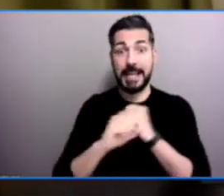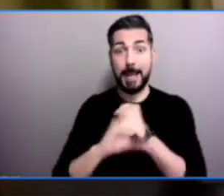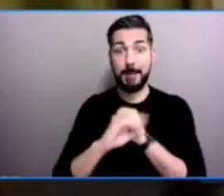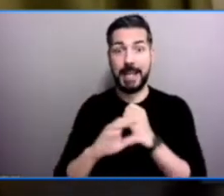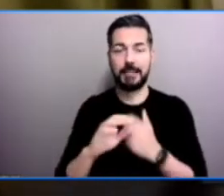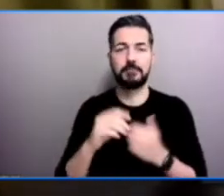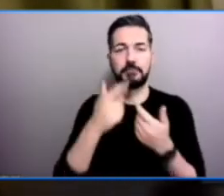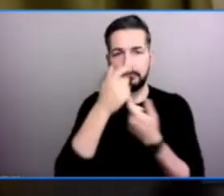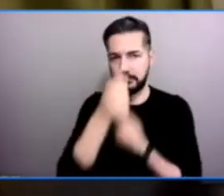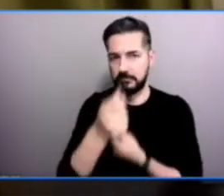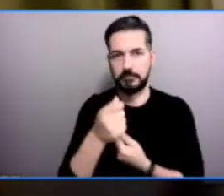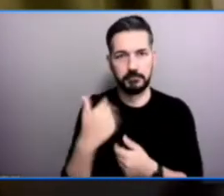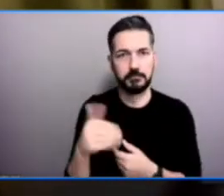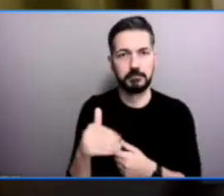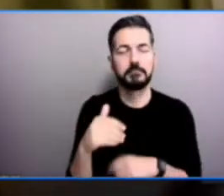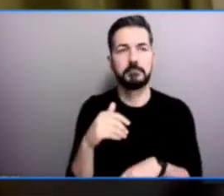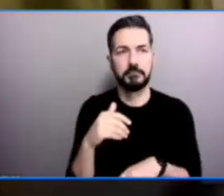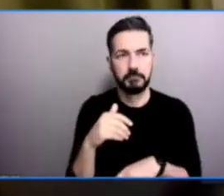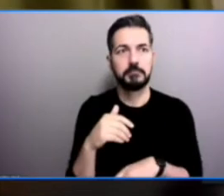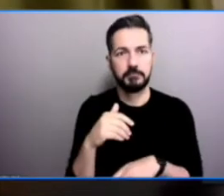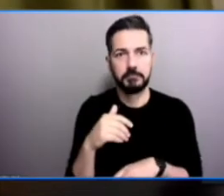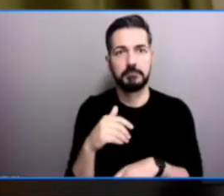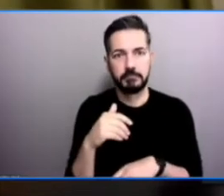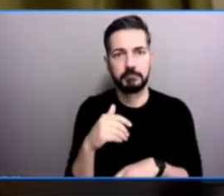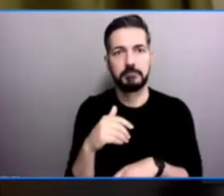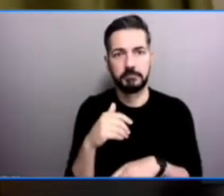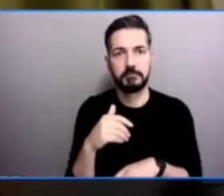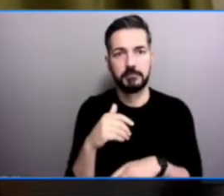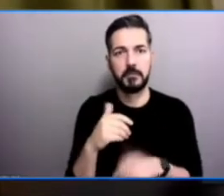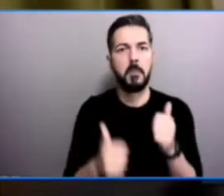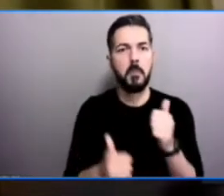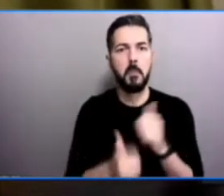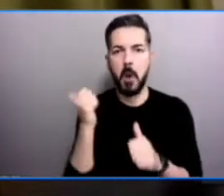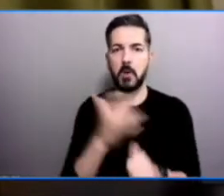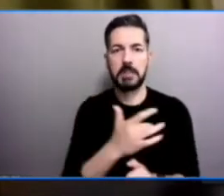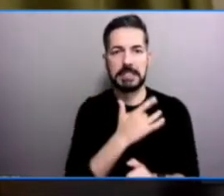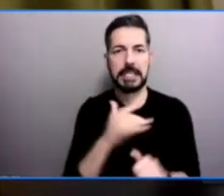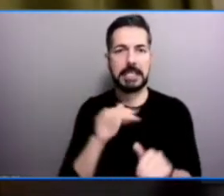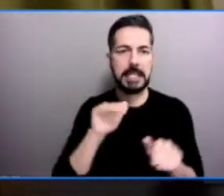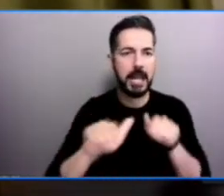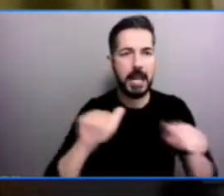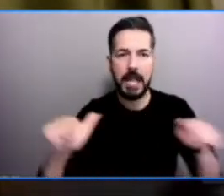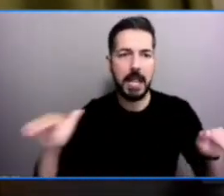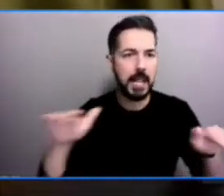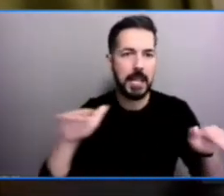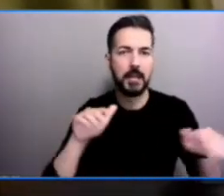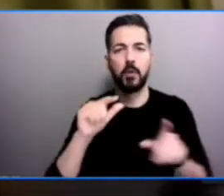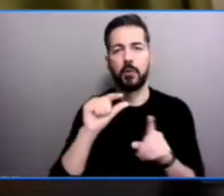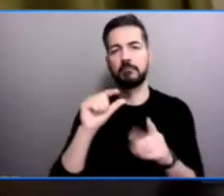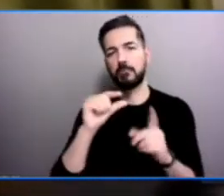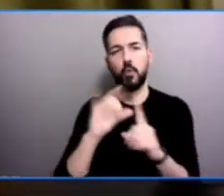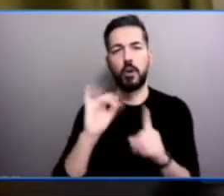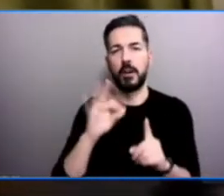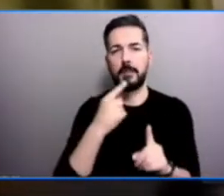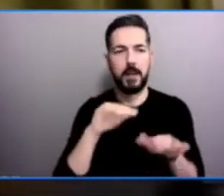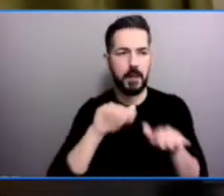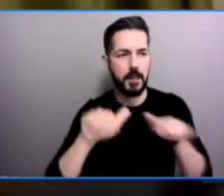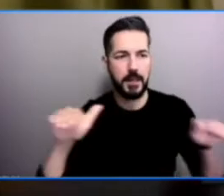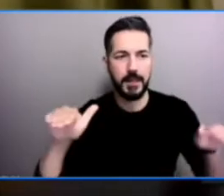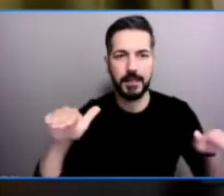the ACLU came in and kind of saved the day. We were able, with their financial support, to purchase some radio